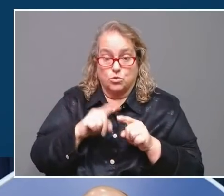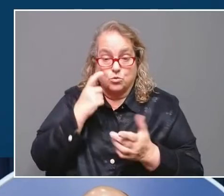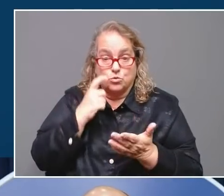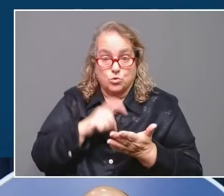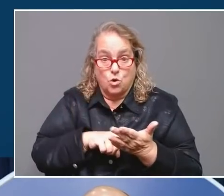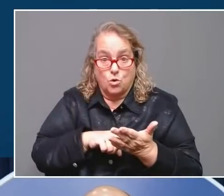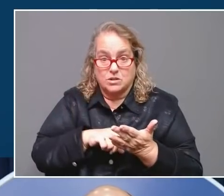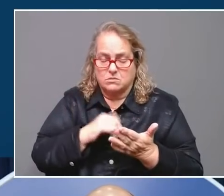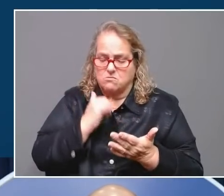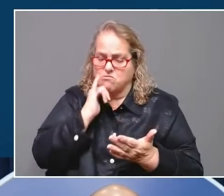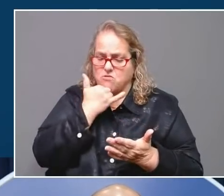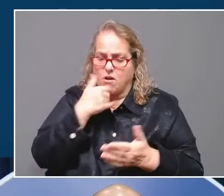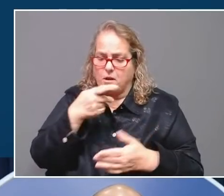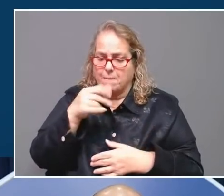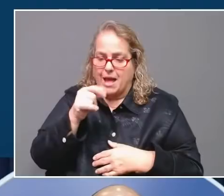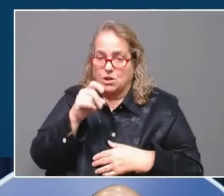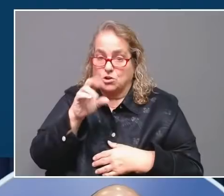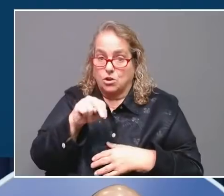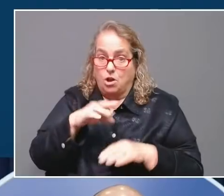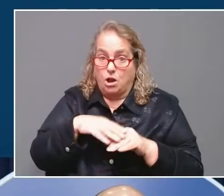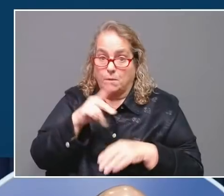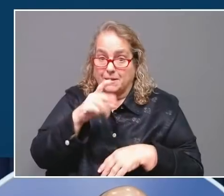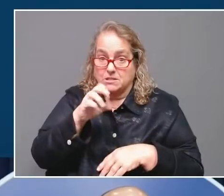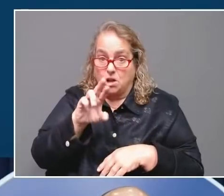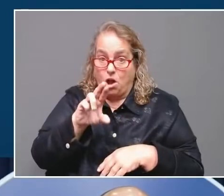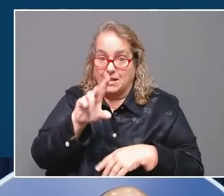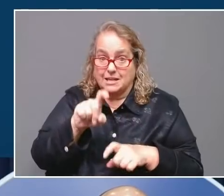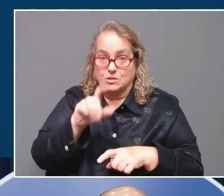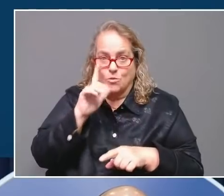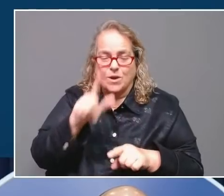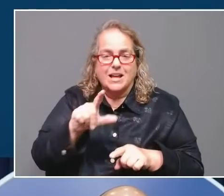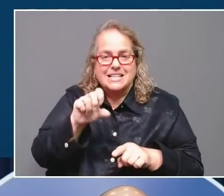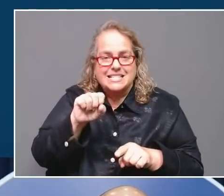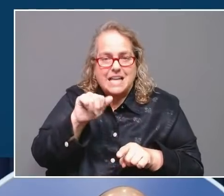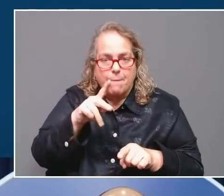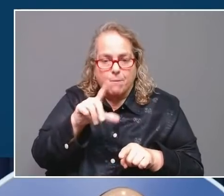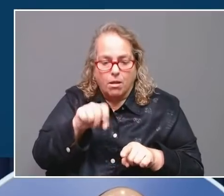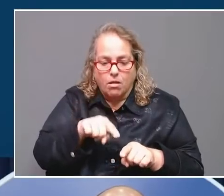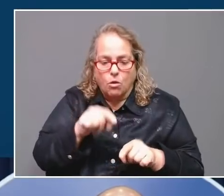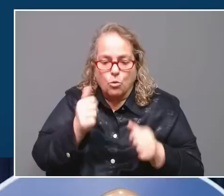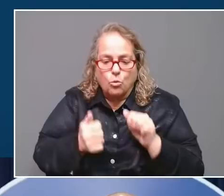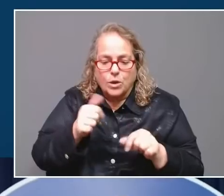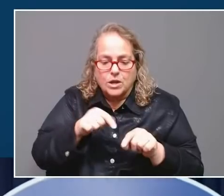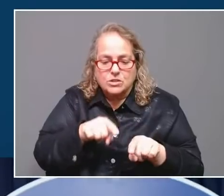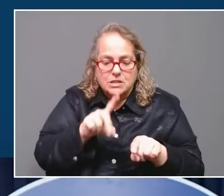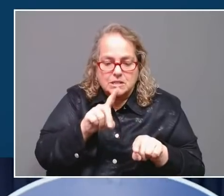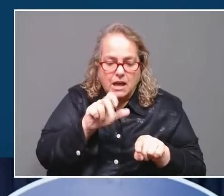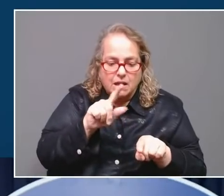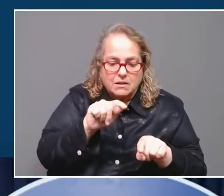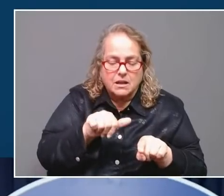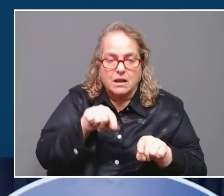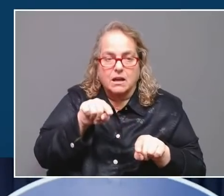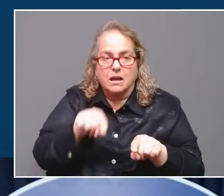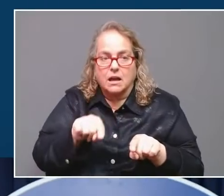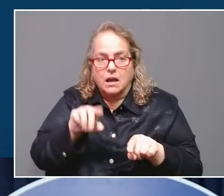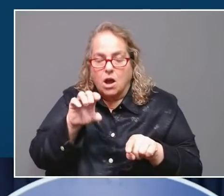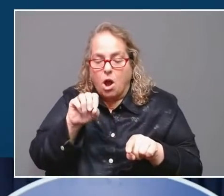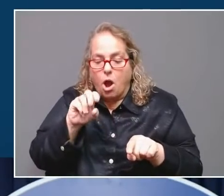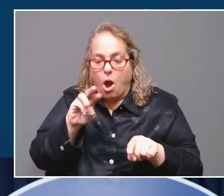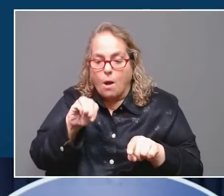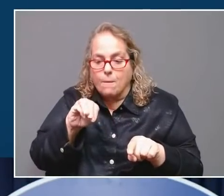on the PCR tests will sample. We also have a proportion of samples